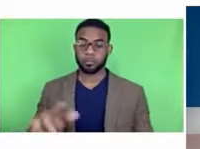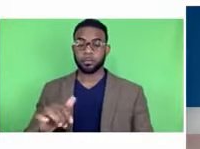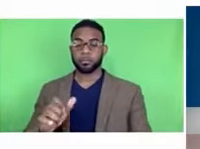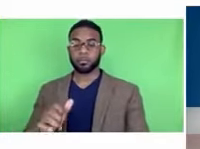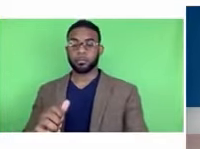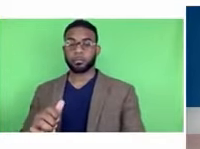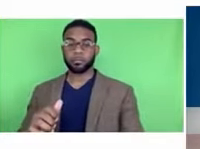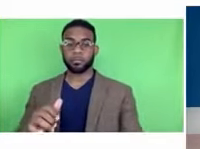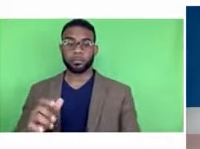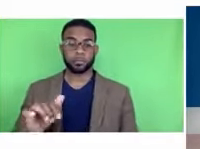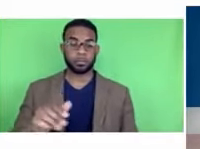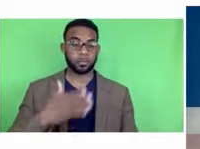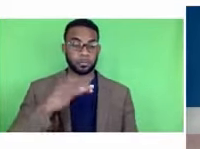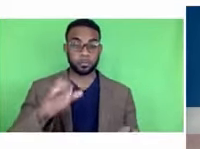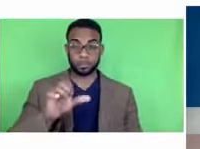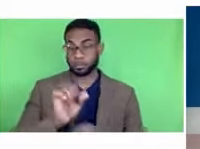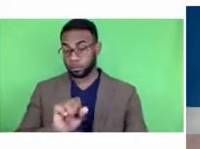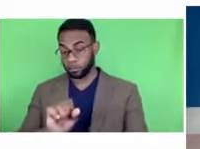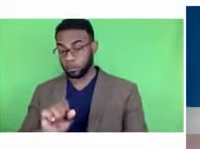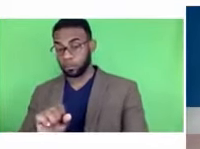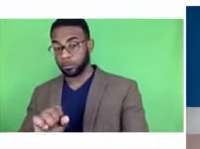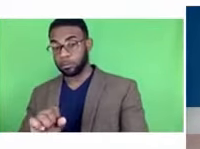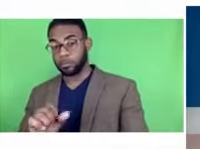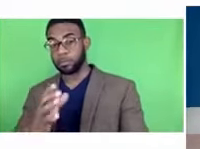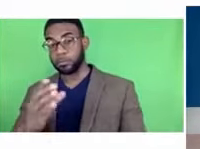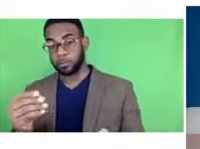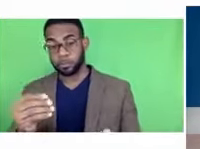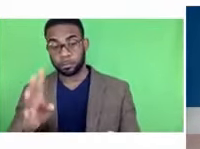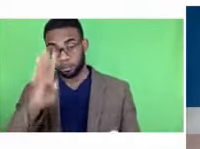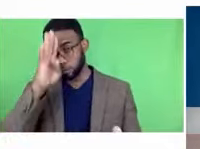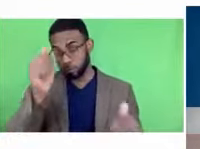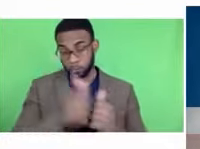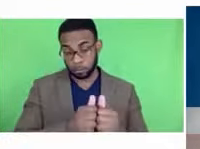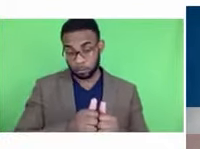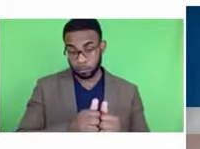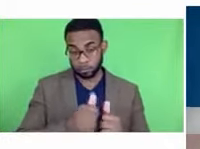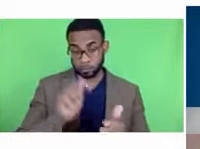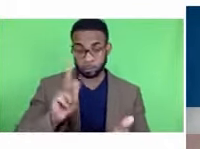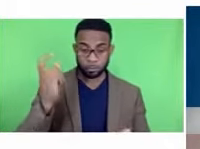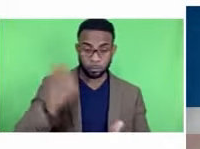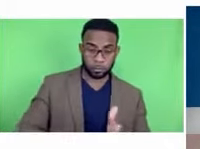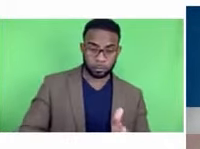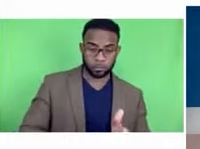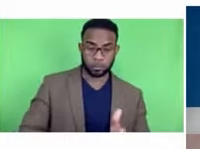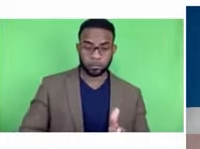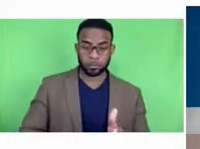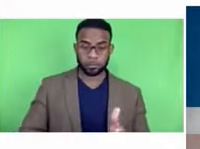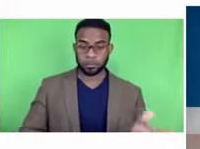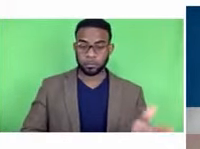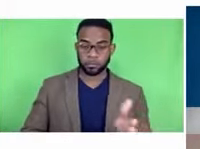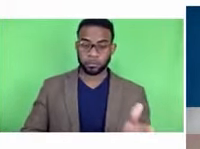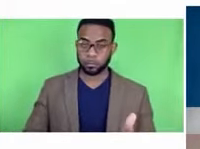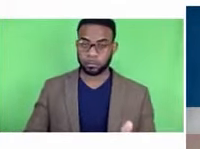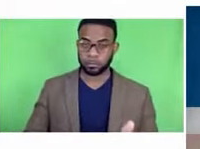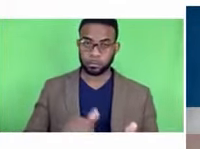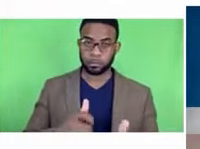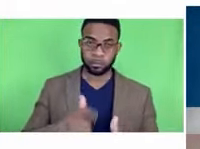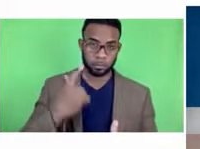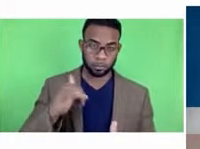how you can best do your job and come up with low cost or no cost accommodations if you can, along with the